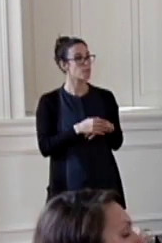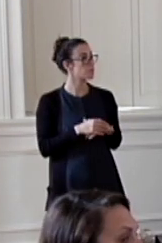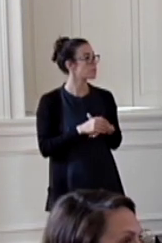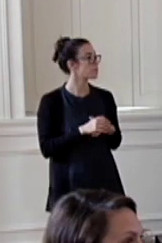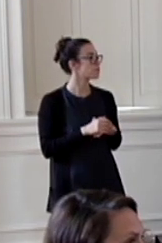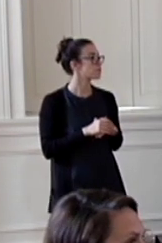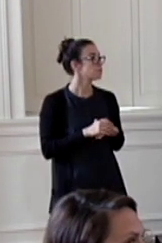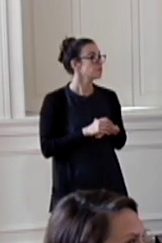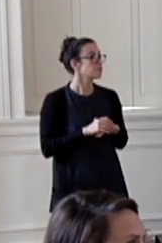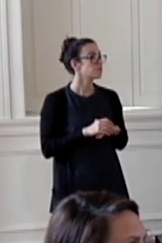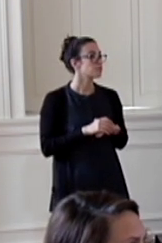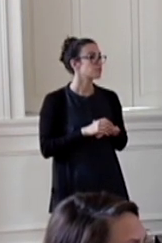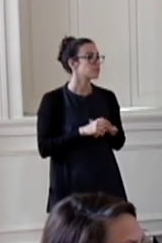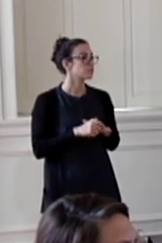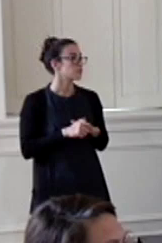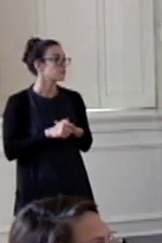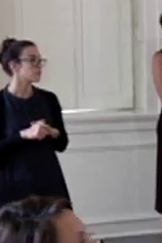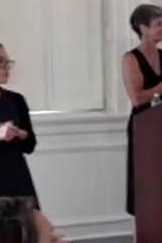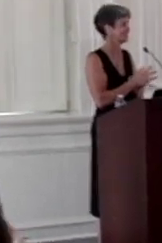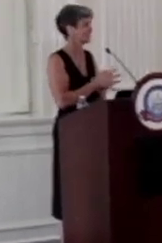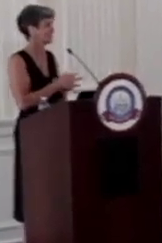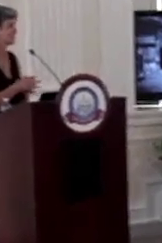Oh, okay.